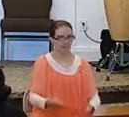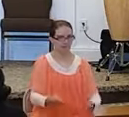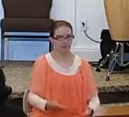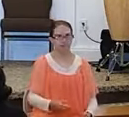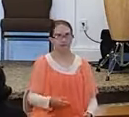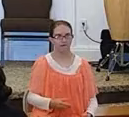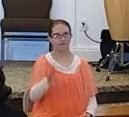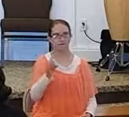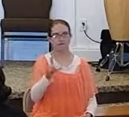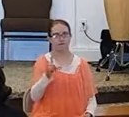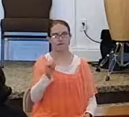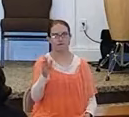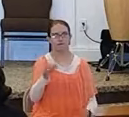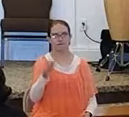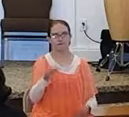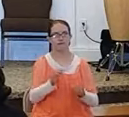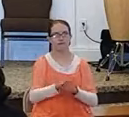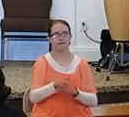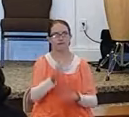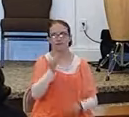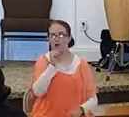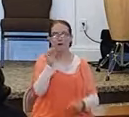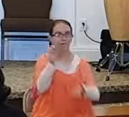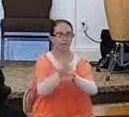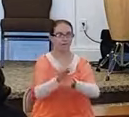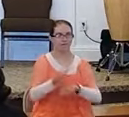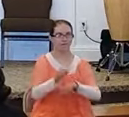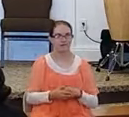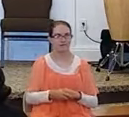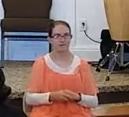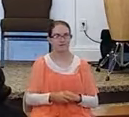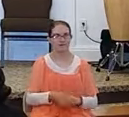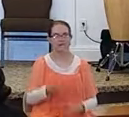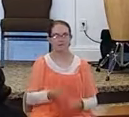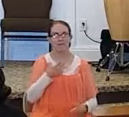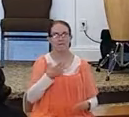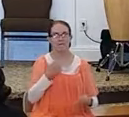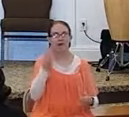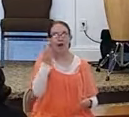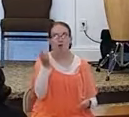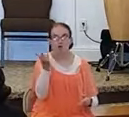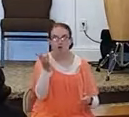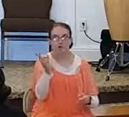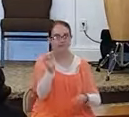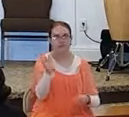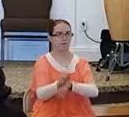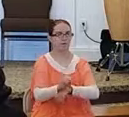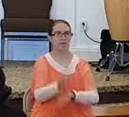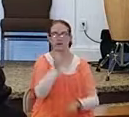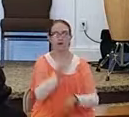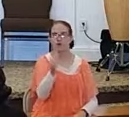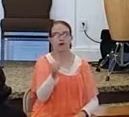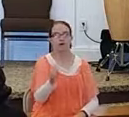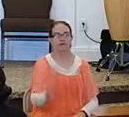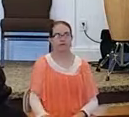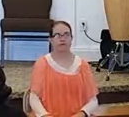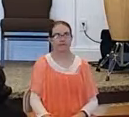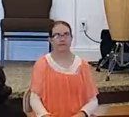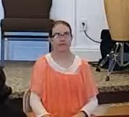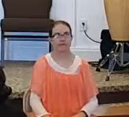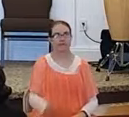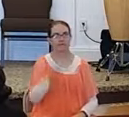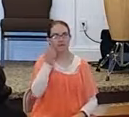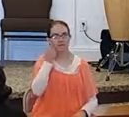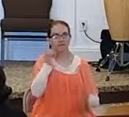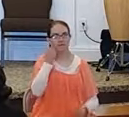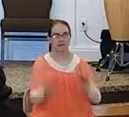out and they've got demons themselves, it ain't going to work. Amen. It might look like it's working, but it ain't working. Hallelujah. But can